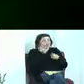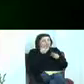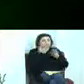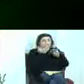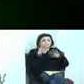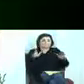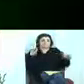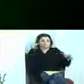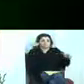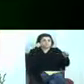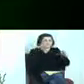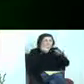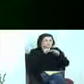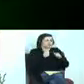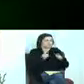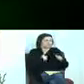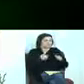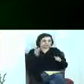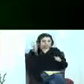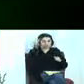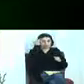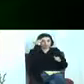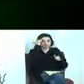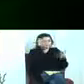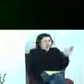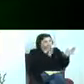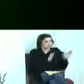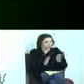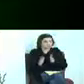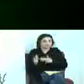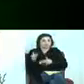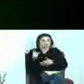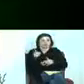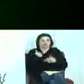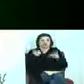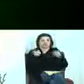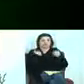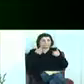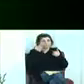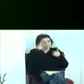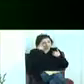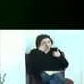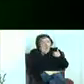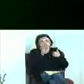through, remember I know the plans I